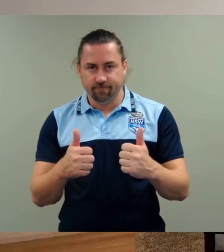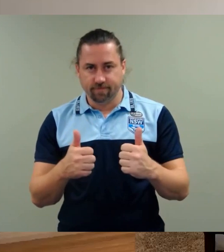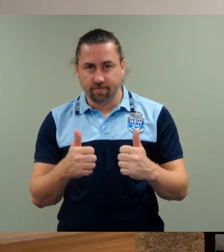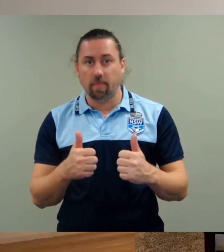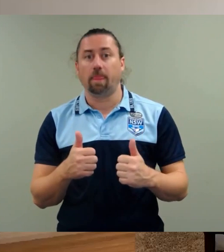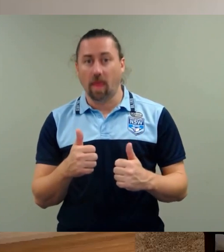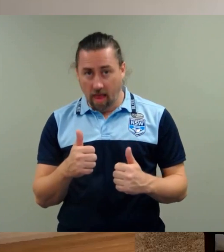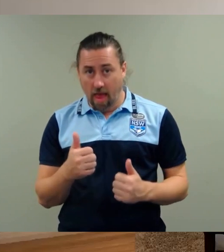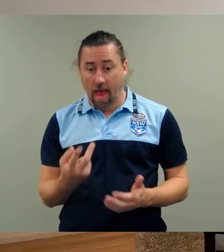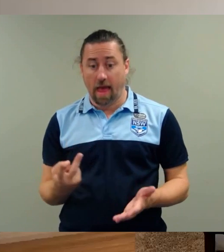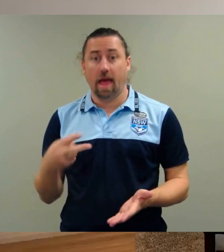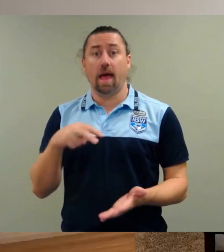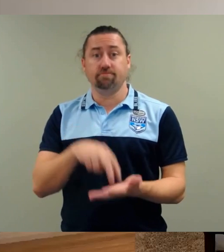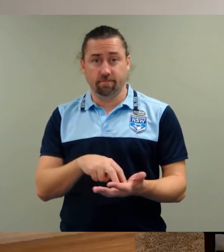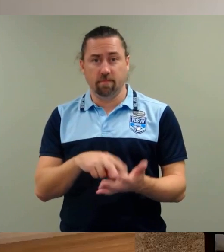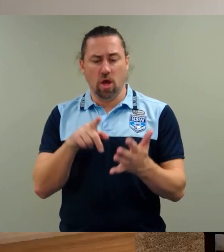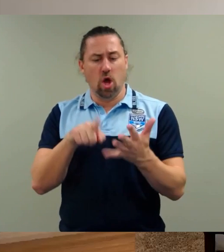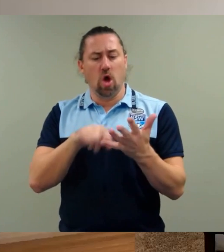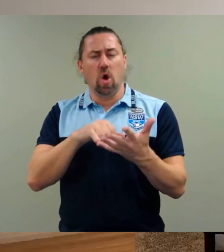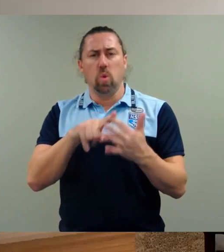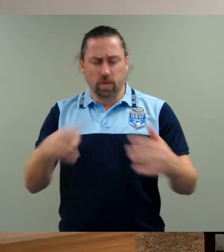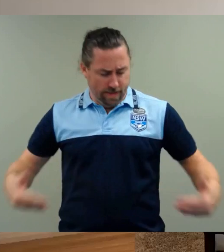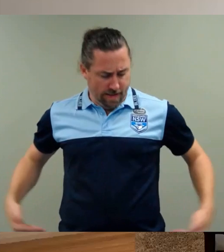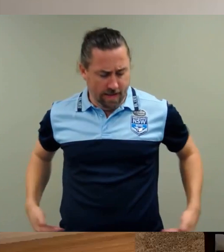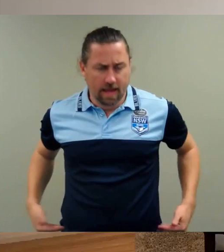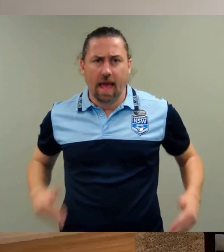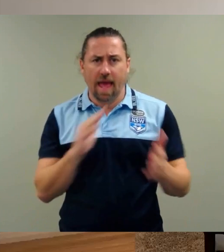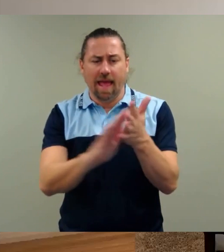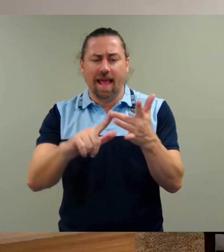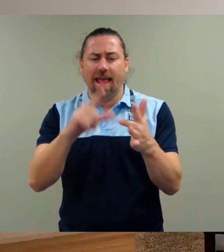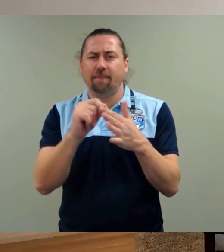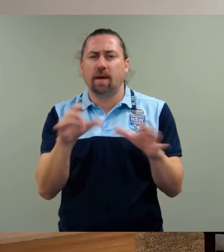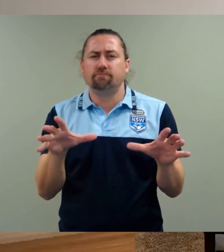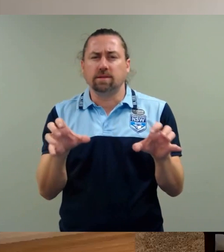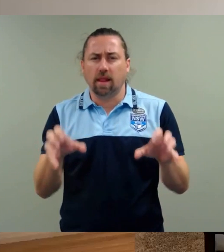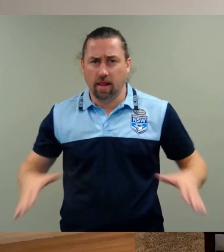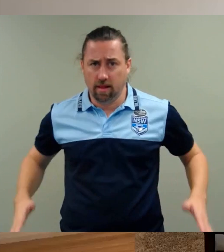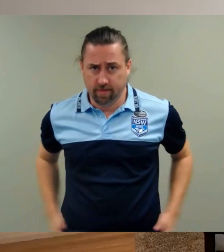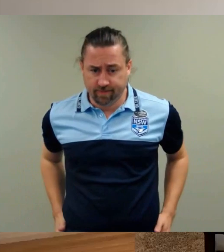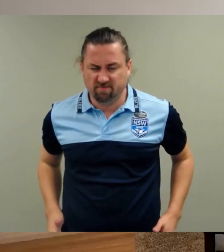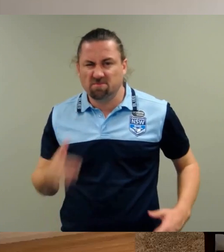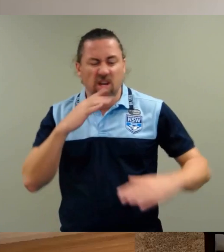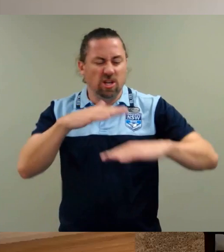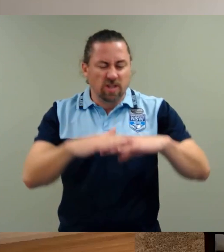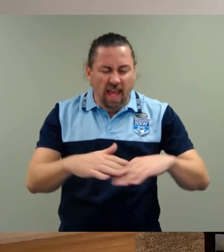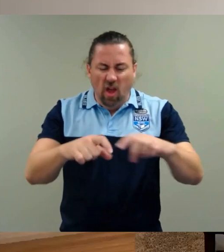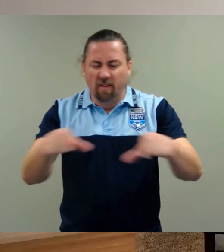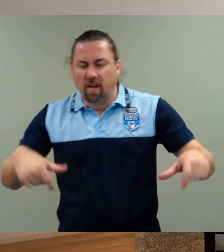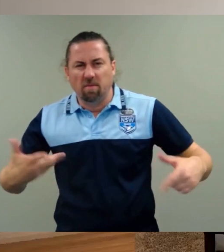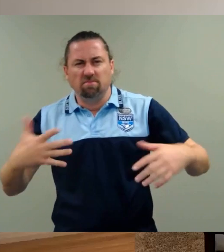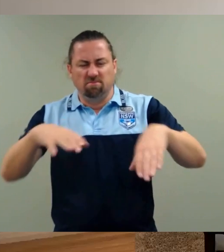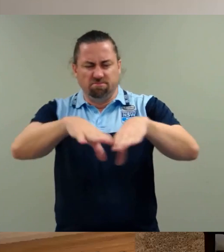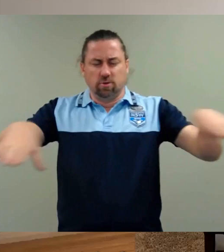We're now going to get up and work the muscles of our hips. So we're going to stand behind our chair, frame,